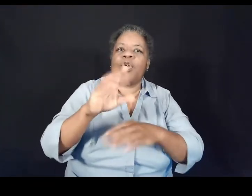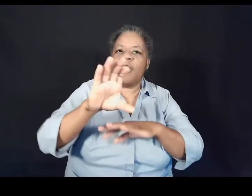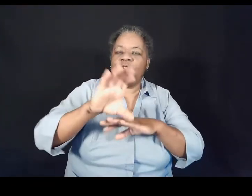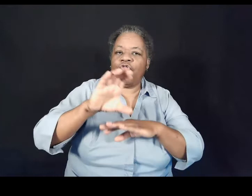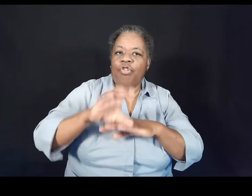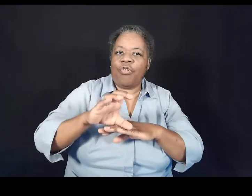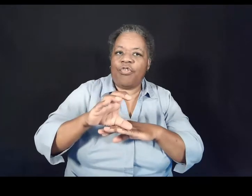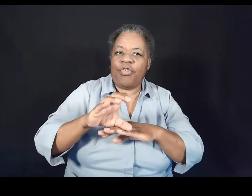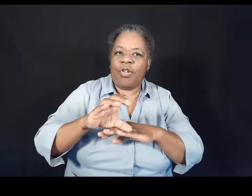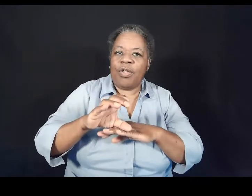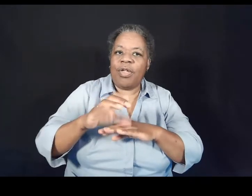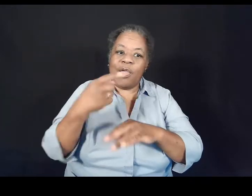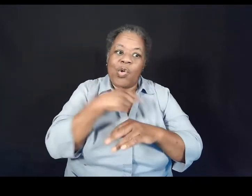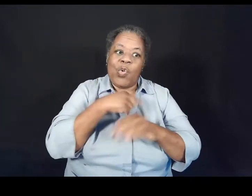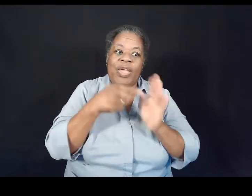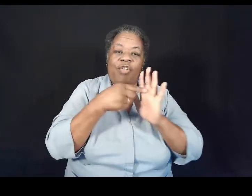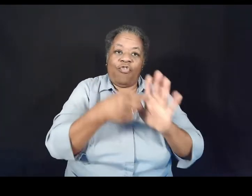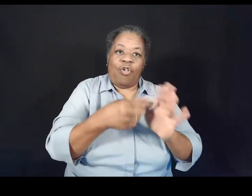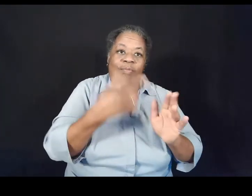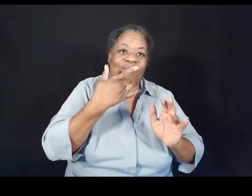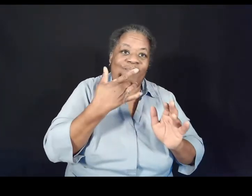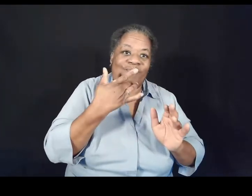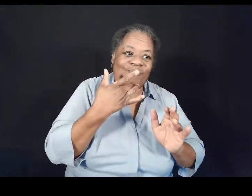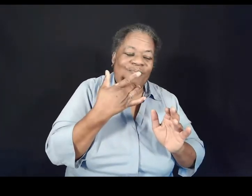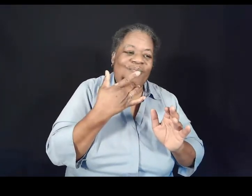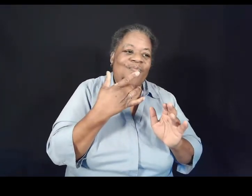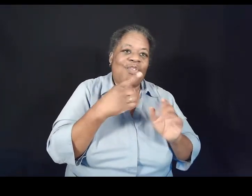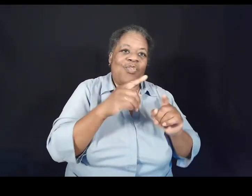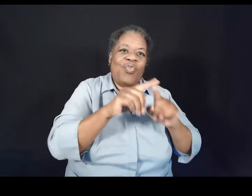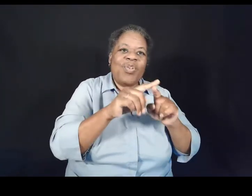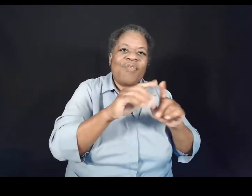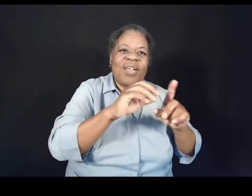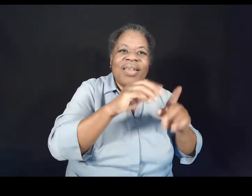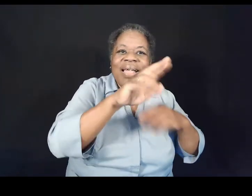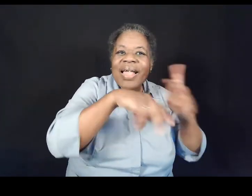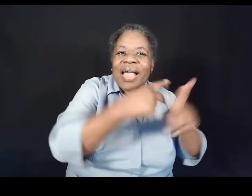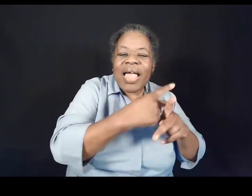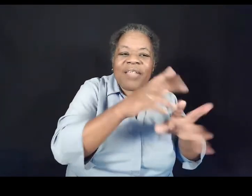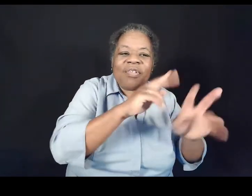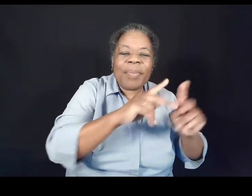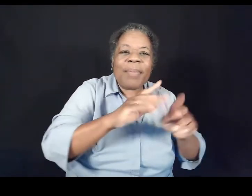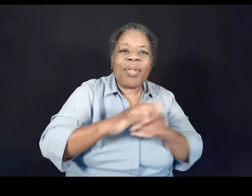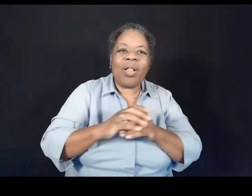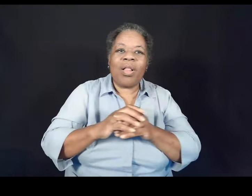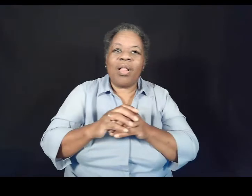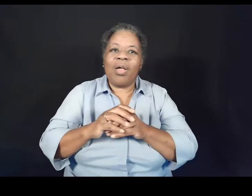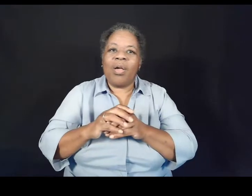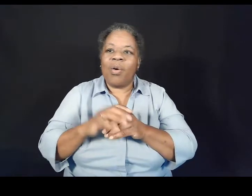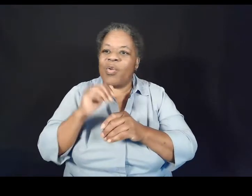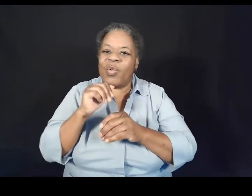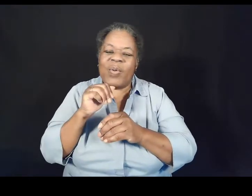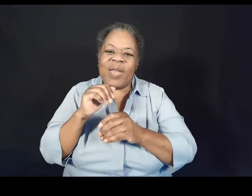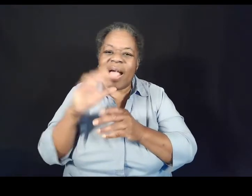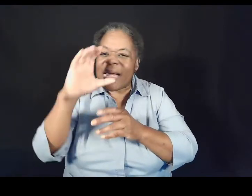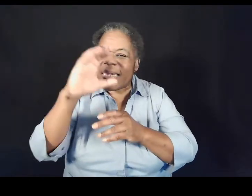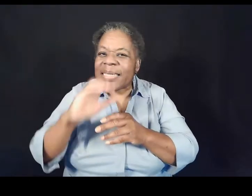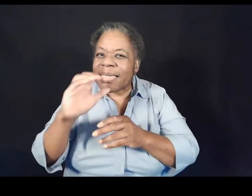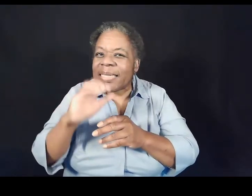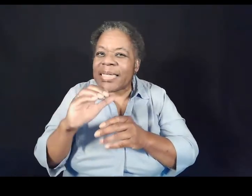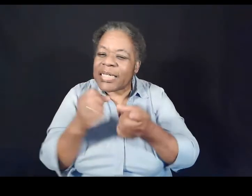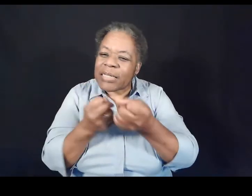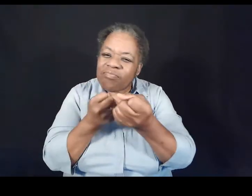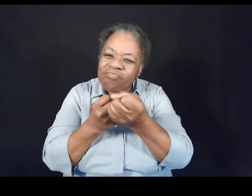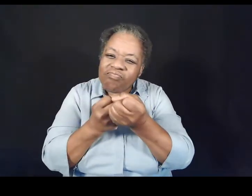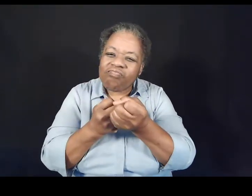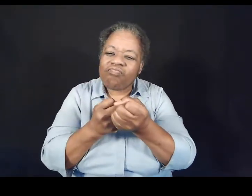we show favoritism to certain types of people, or neglect to seek justice for the marginalized and vulnerable,